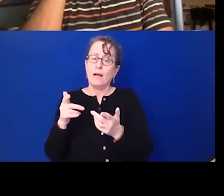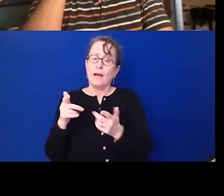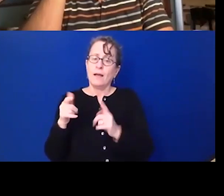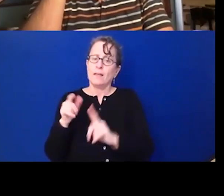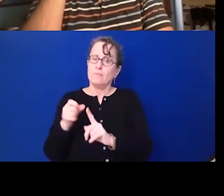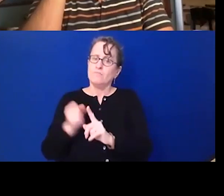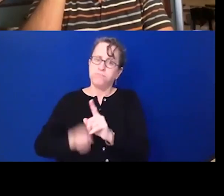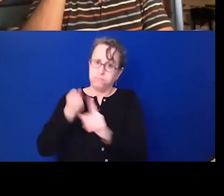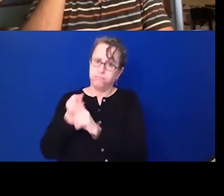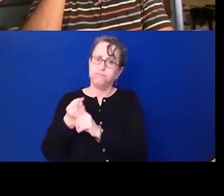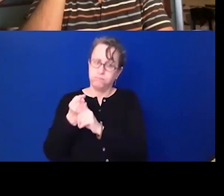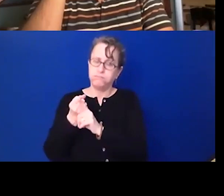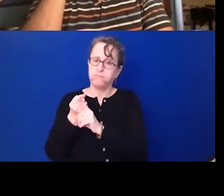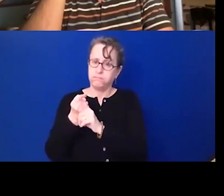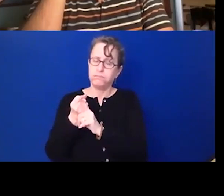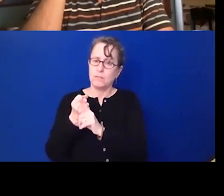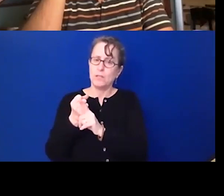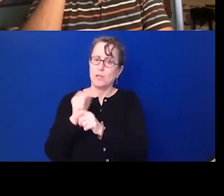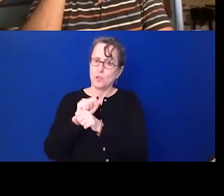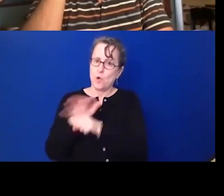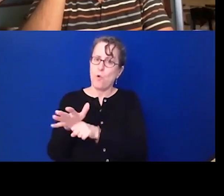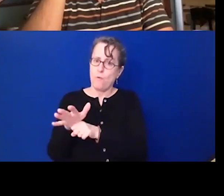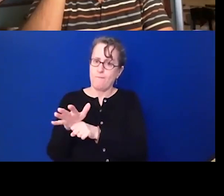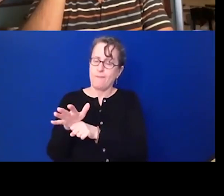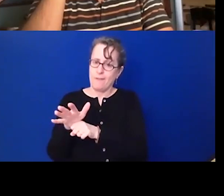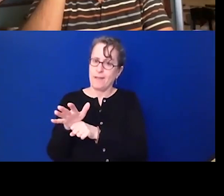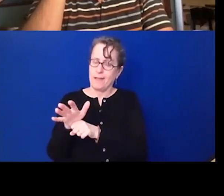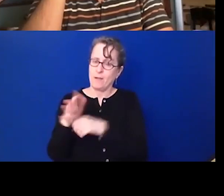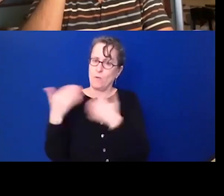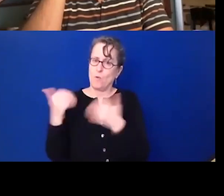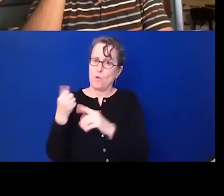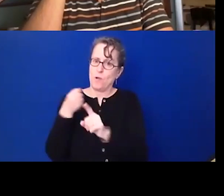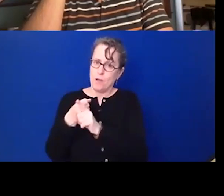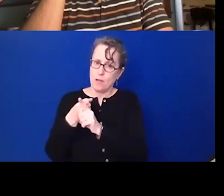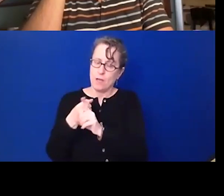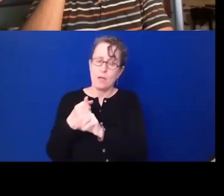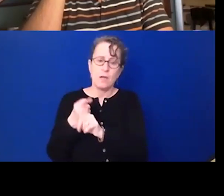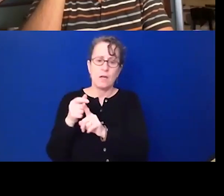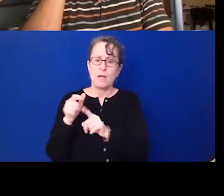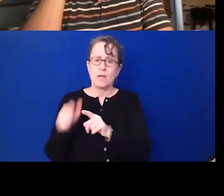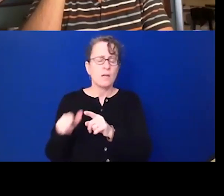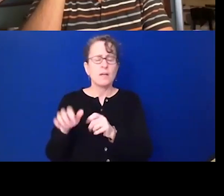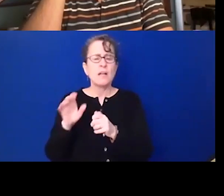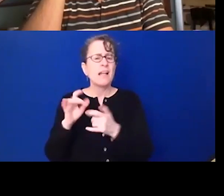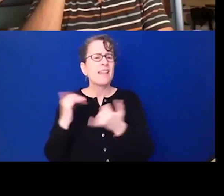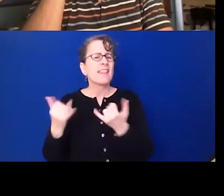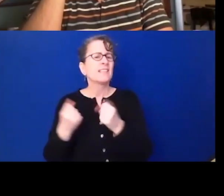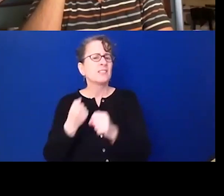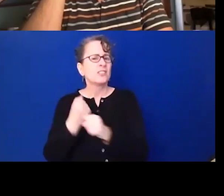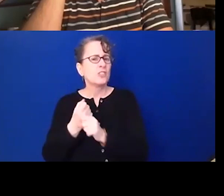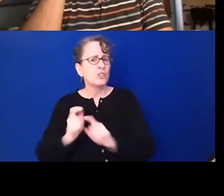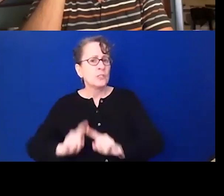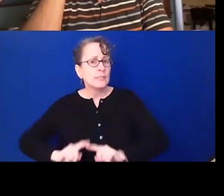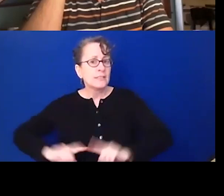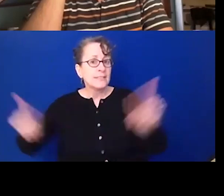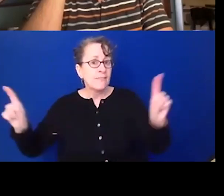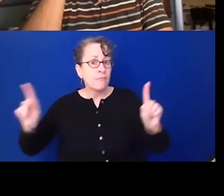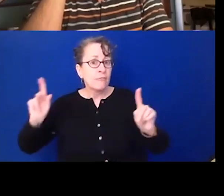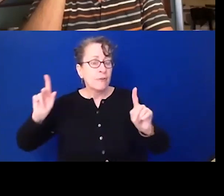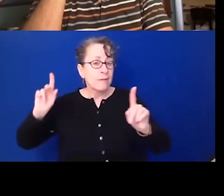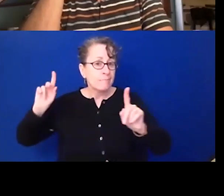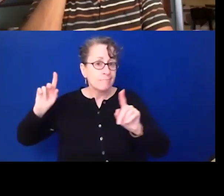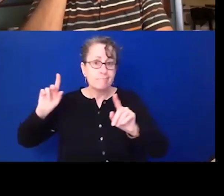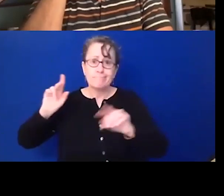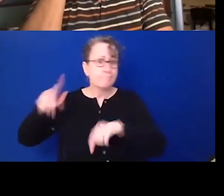need to be really clear about what is happening in that fund that is unusual and how we plan to address it and come out